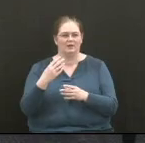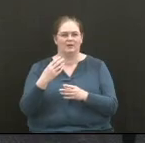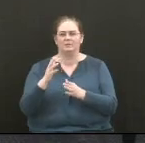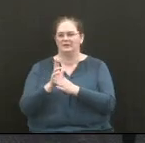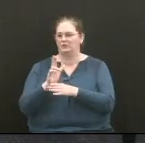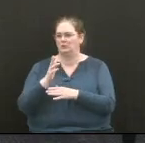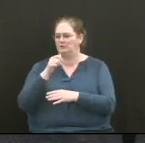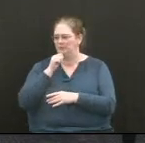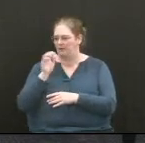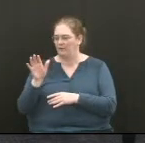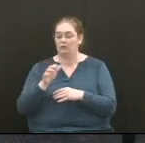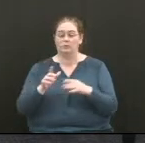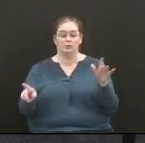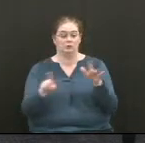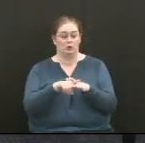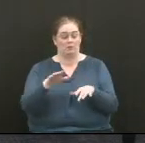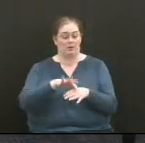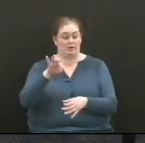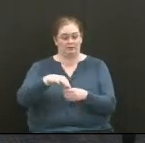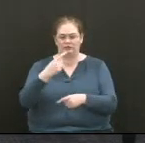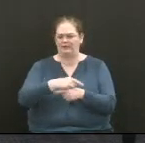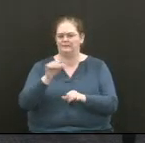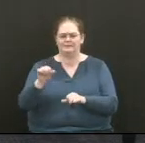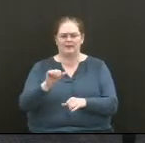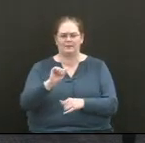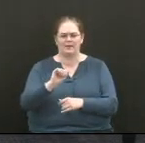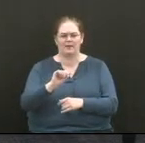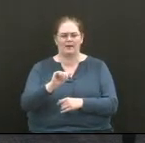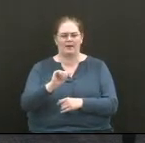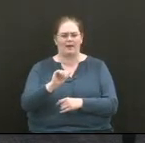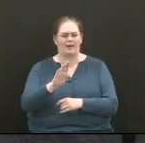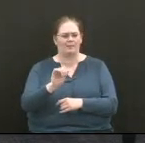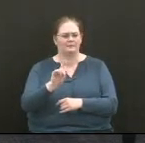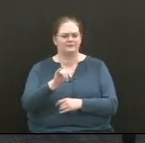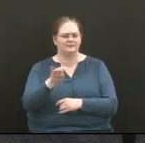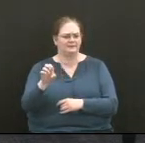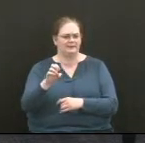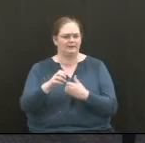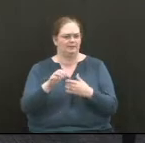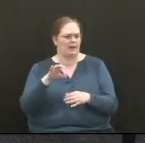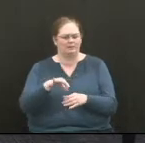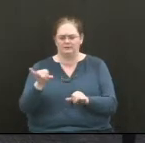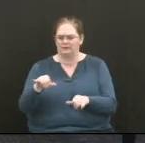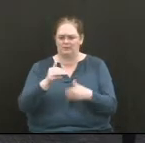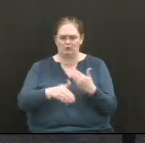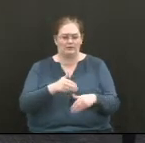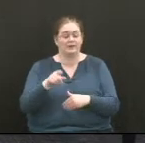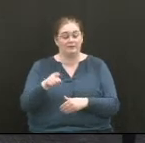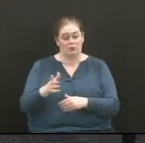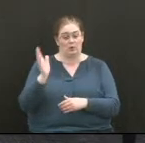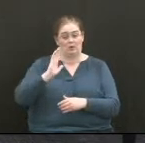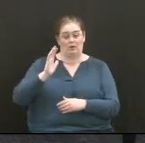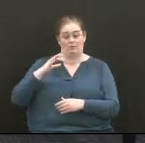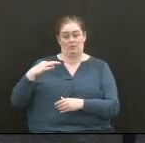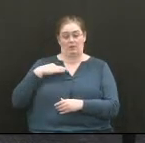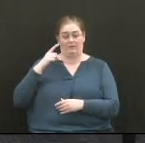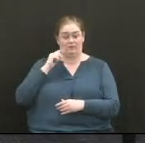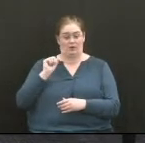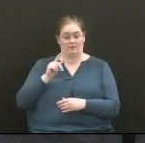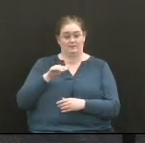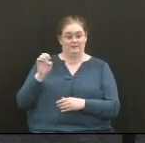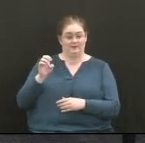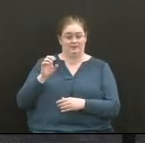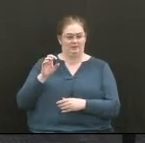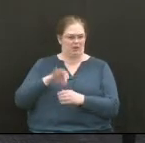microphone, when you show up on election day, just like with an absentee ballot, it's the same, pretty much the same process. If you had applied for an absentee ballot